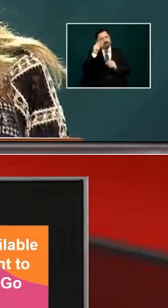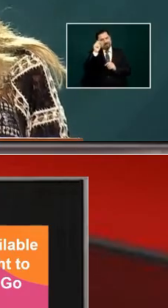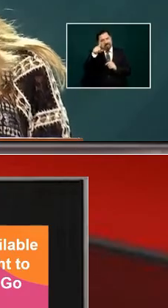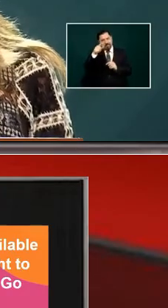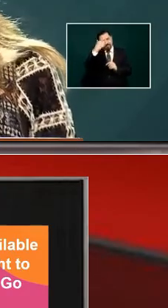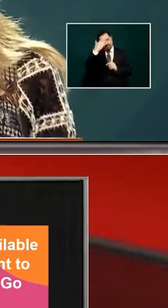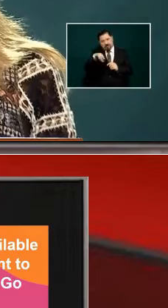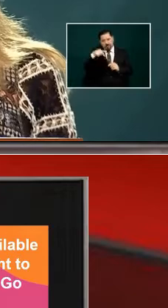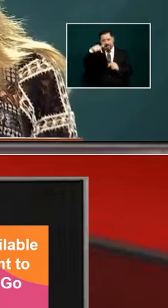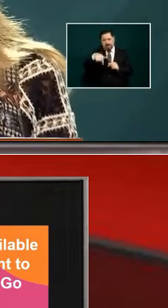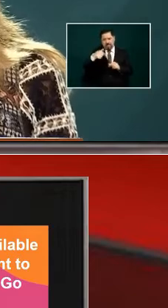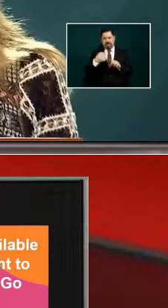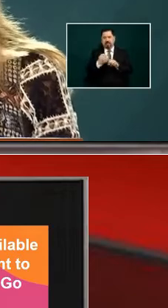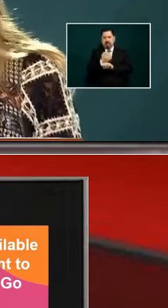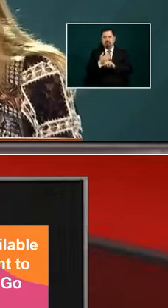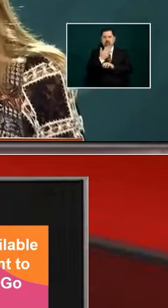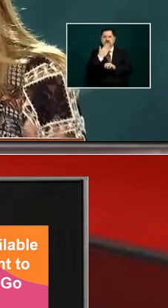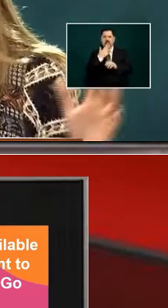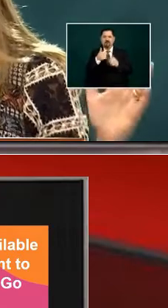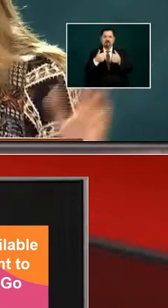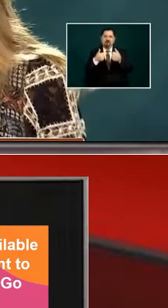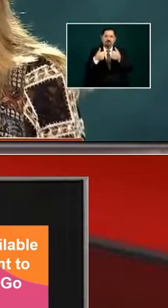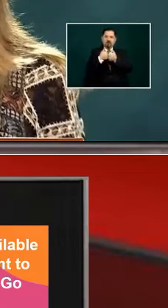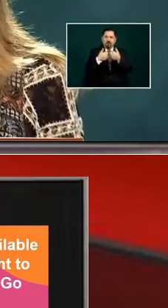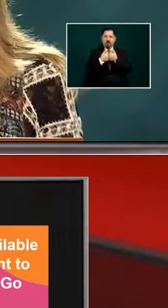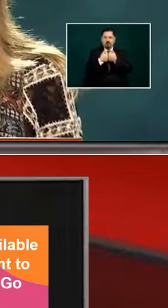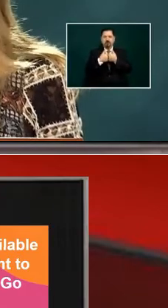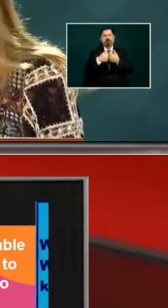our geographic location